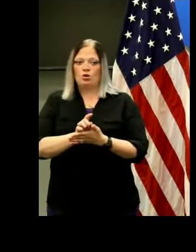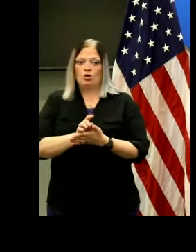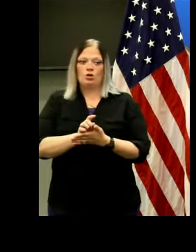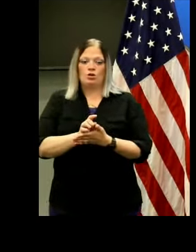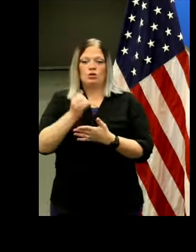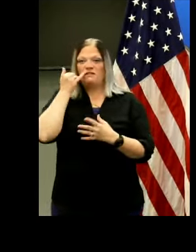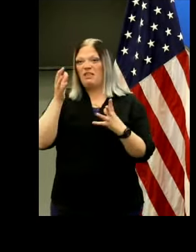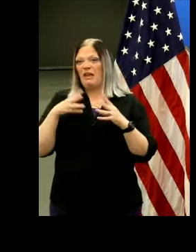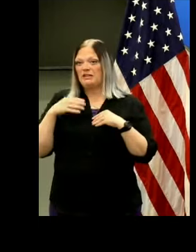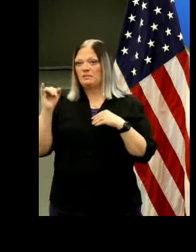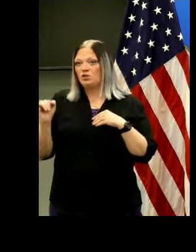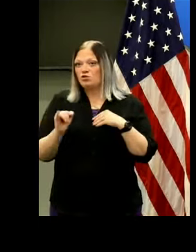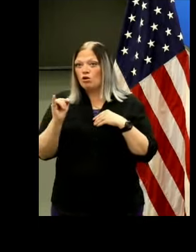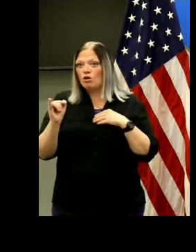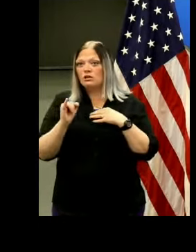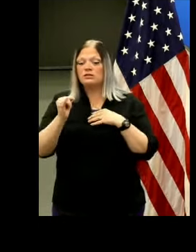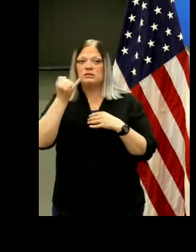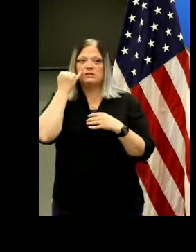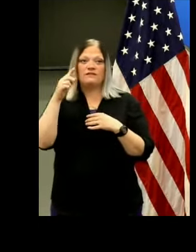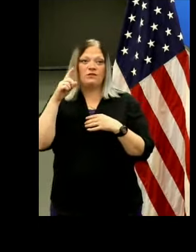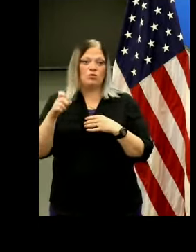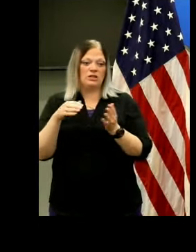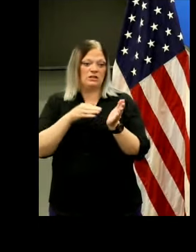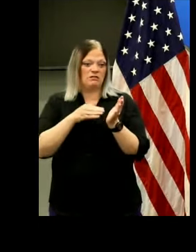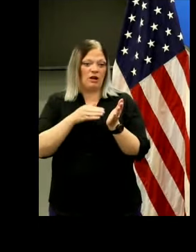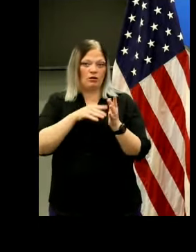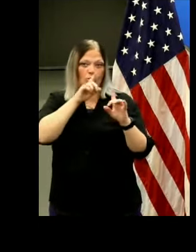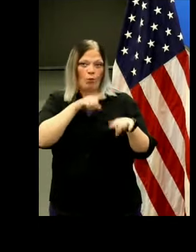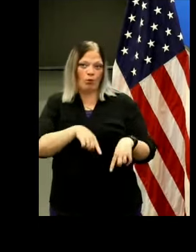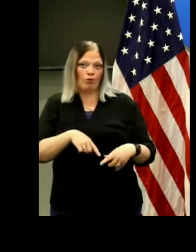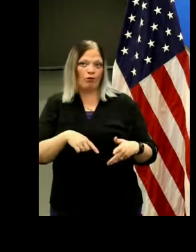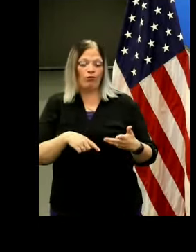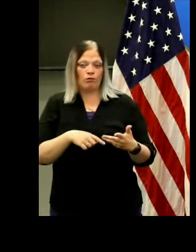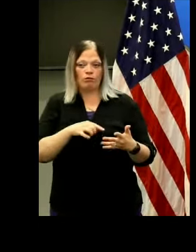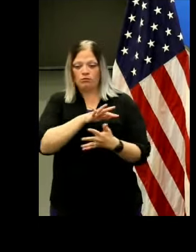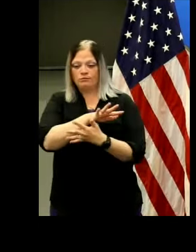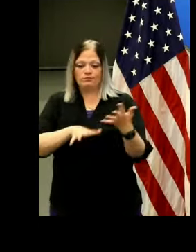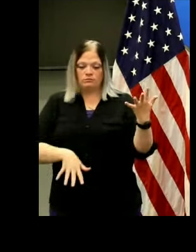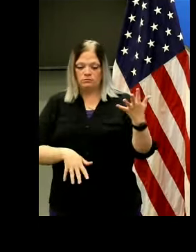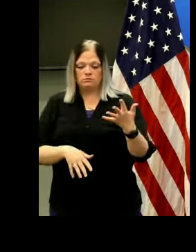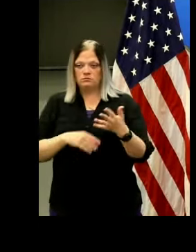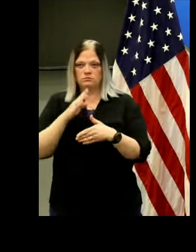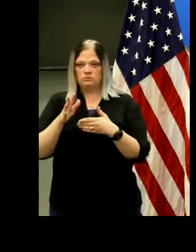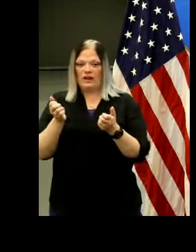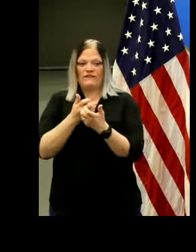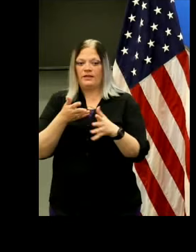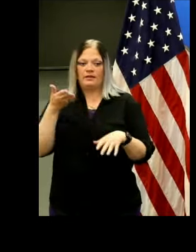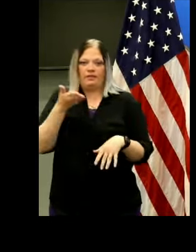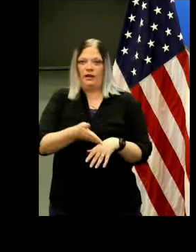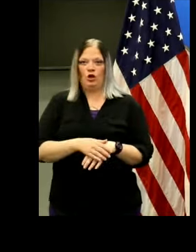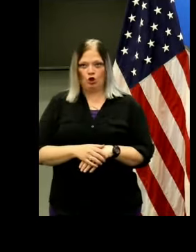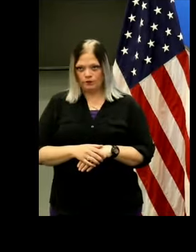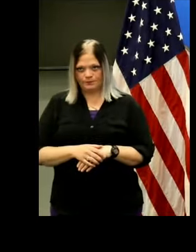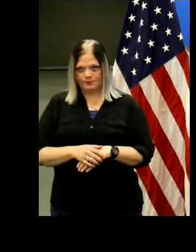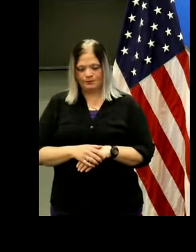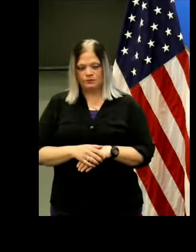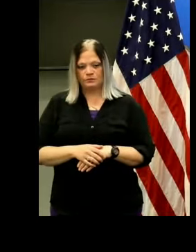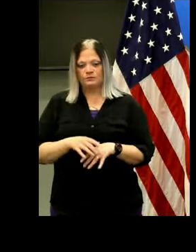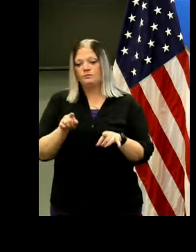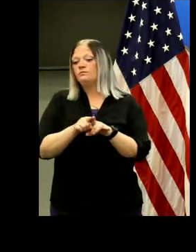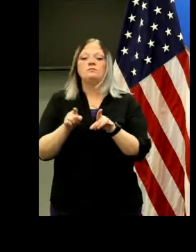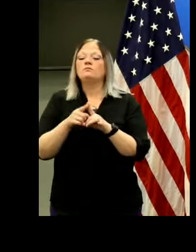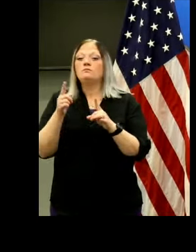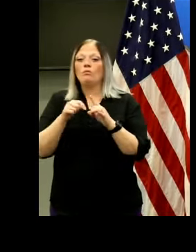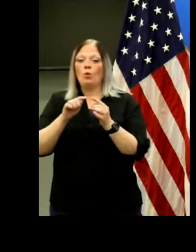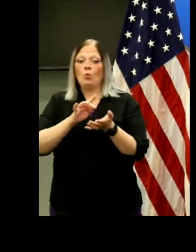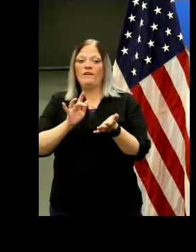take insurance or not, and whether you need a physician's order or not. So all the details are in there. And also, when pharmacies